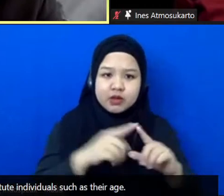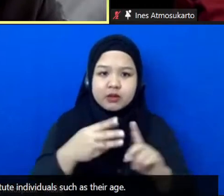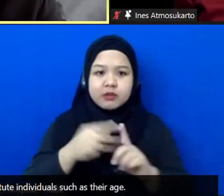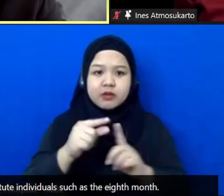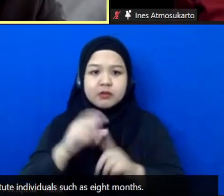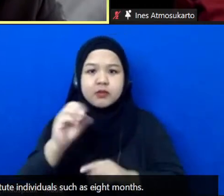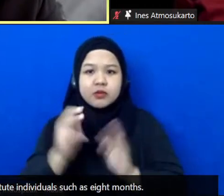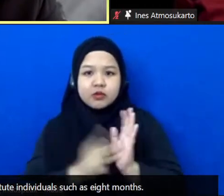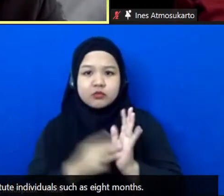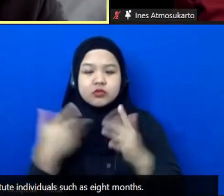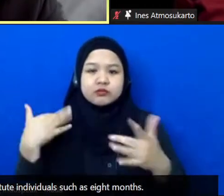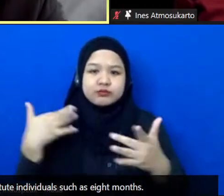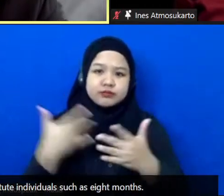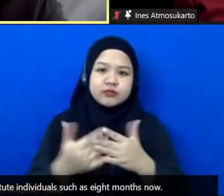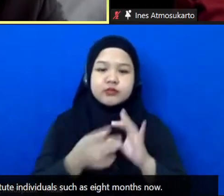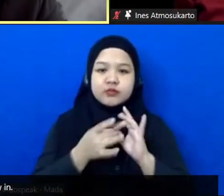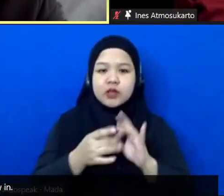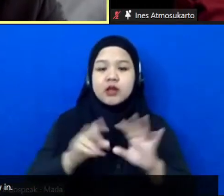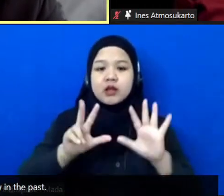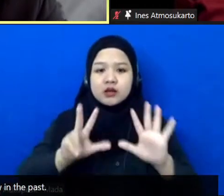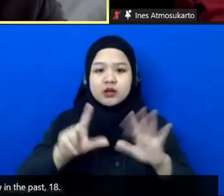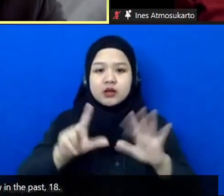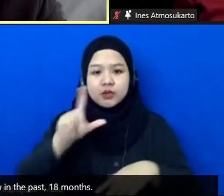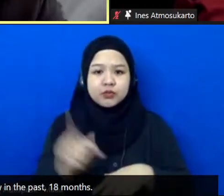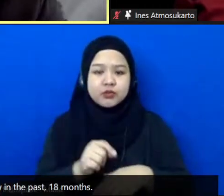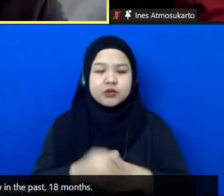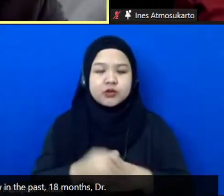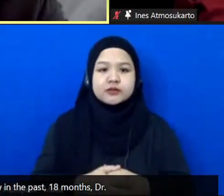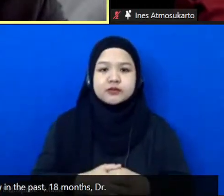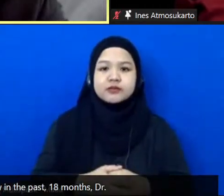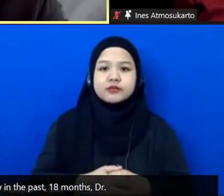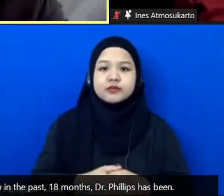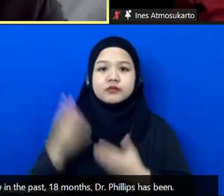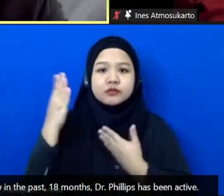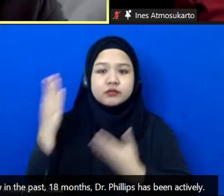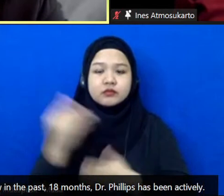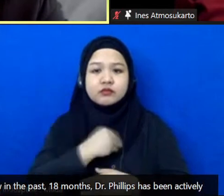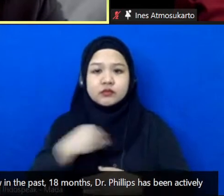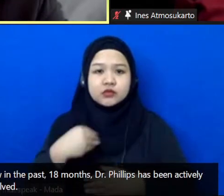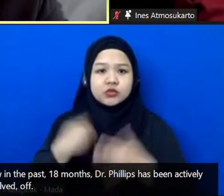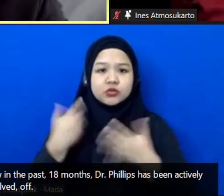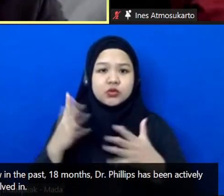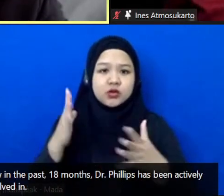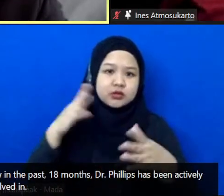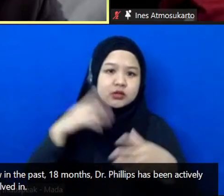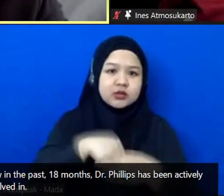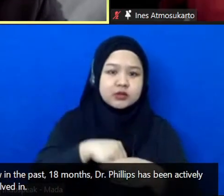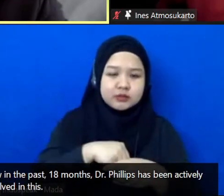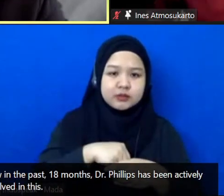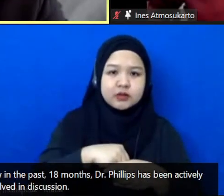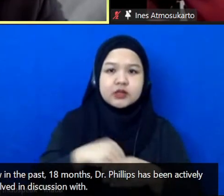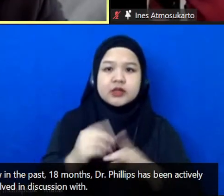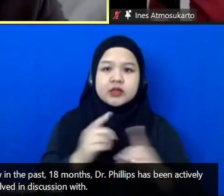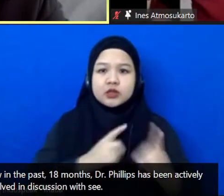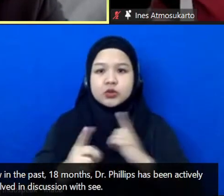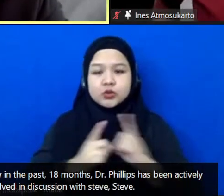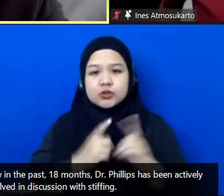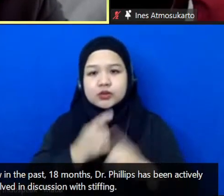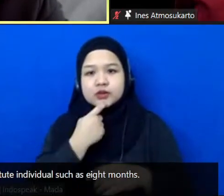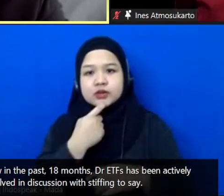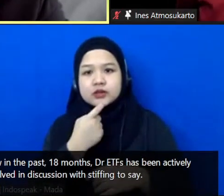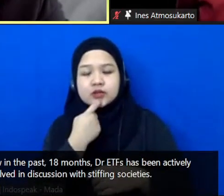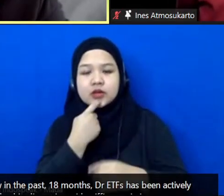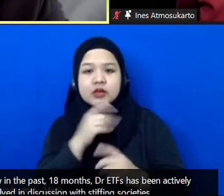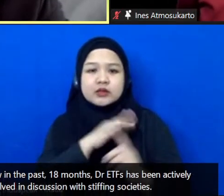Eijkman. Now, in the past 18 months, Dr. Ines has been actively involved in discussion with civic